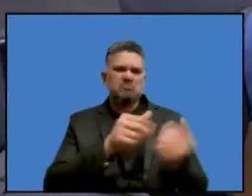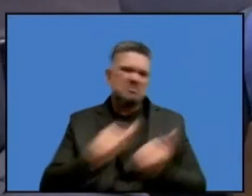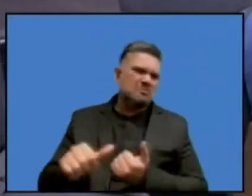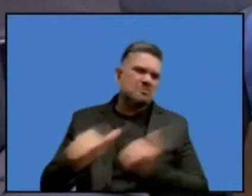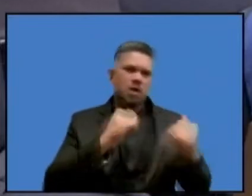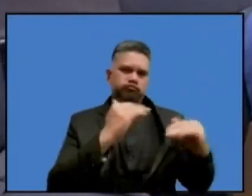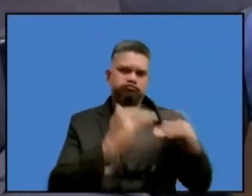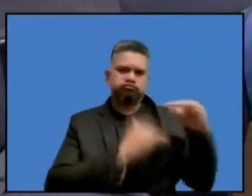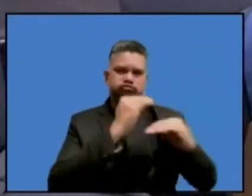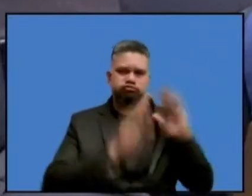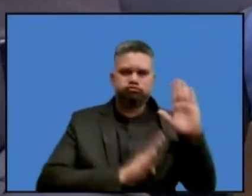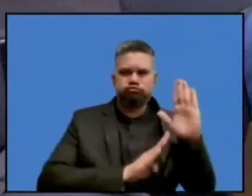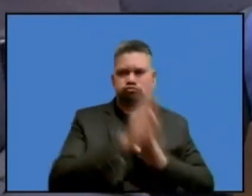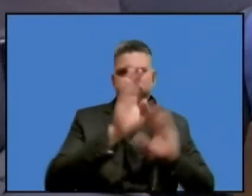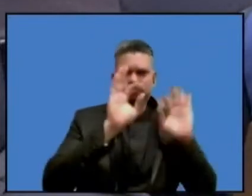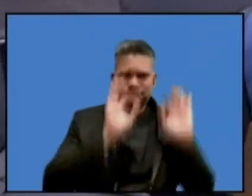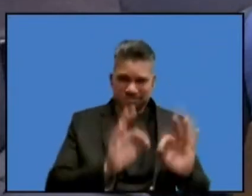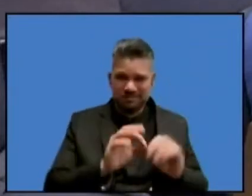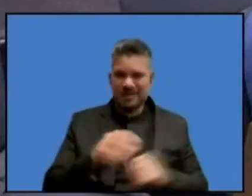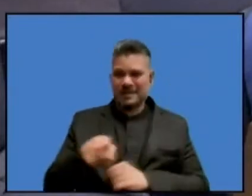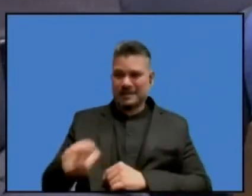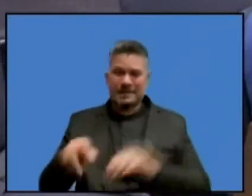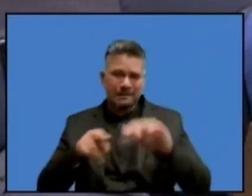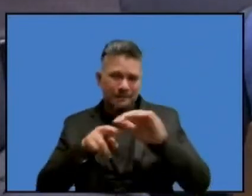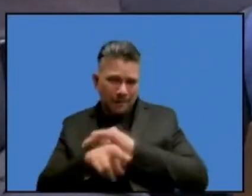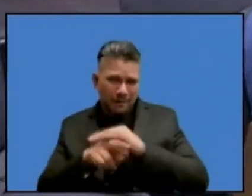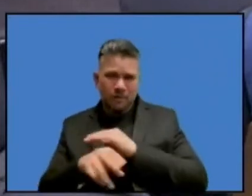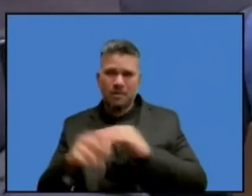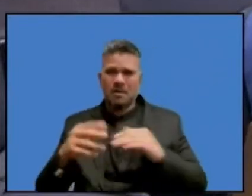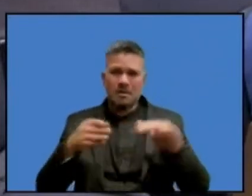migrants, regardless of their migration status, bring.